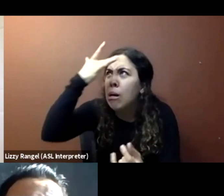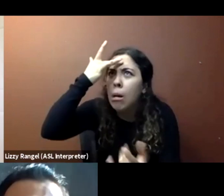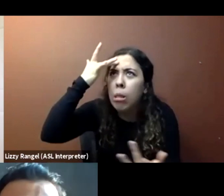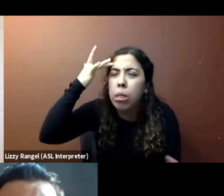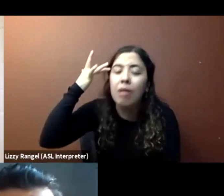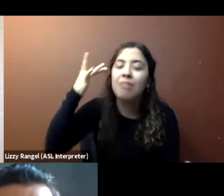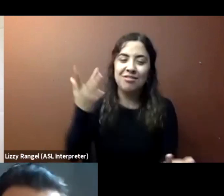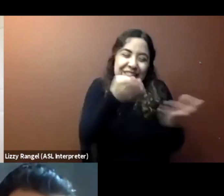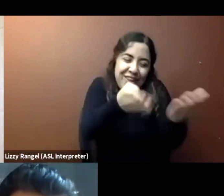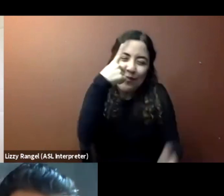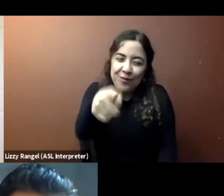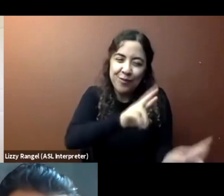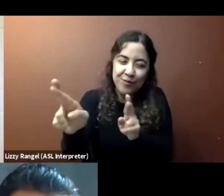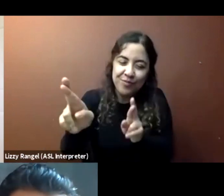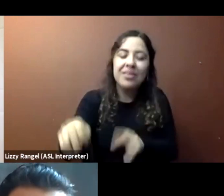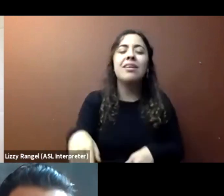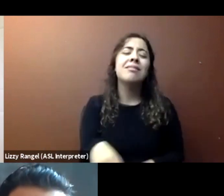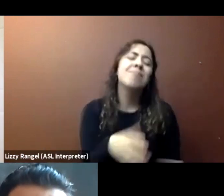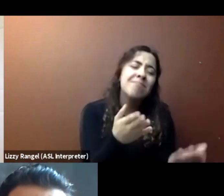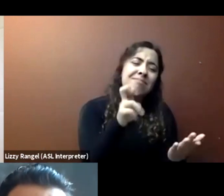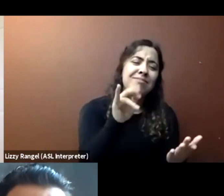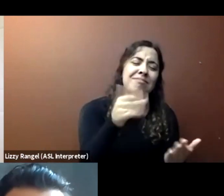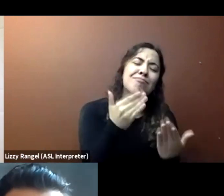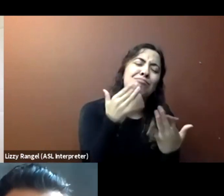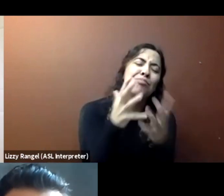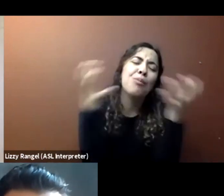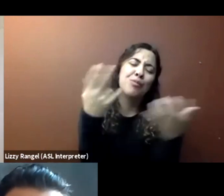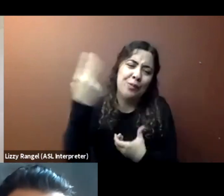Erika, thank you so much for joining us. Thank you. This was really